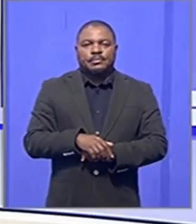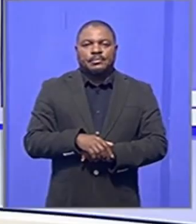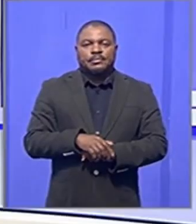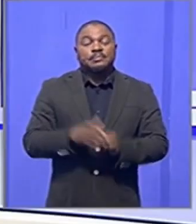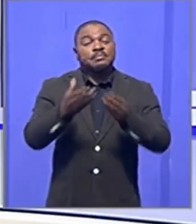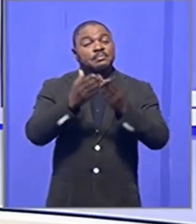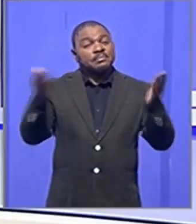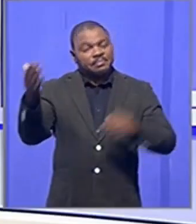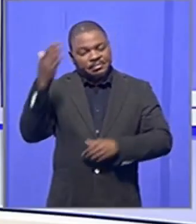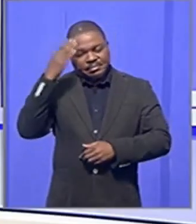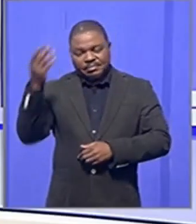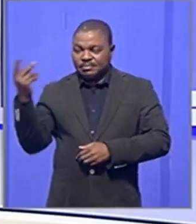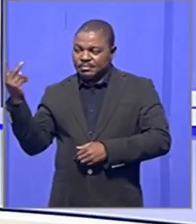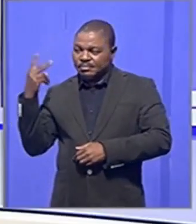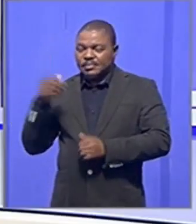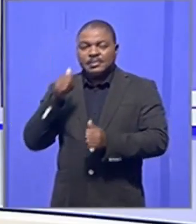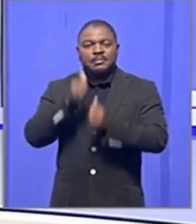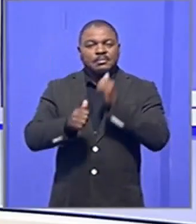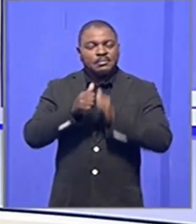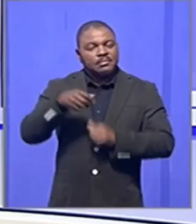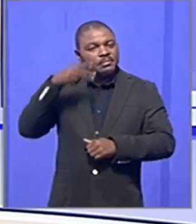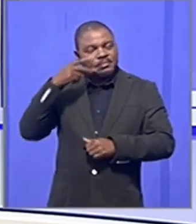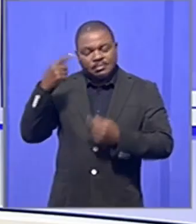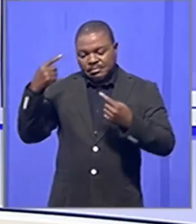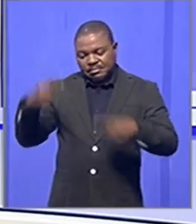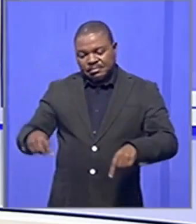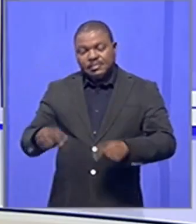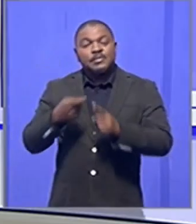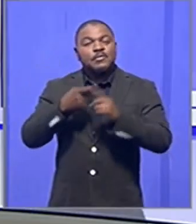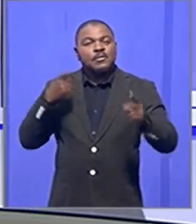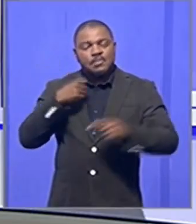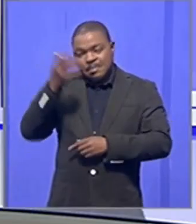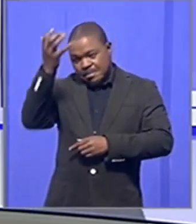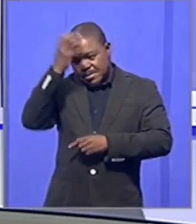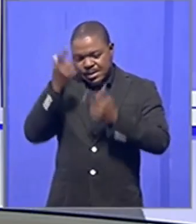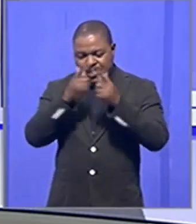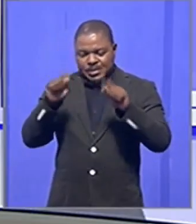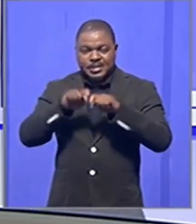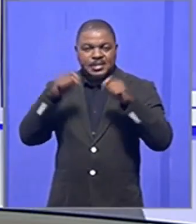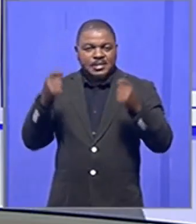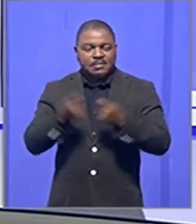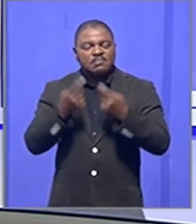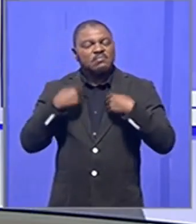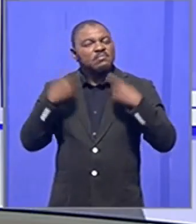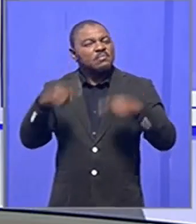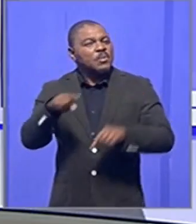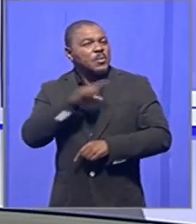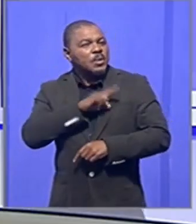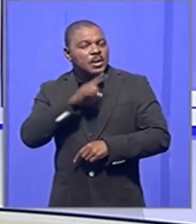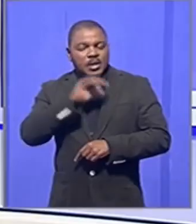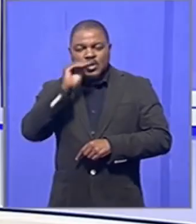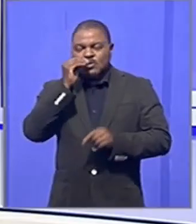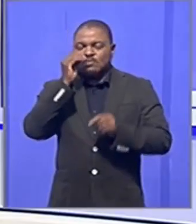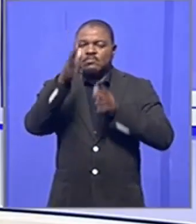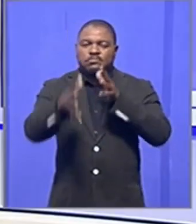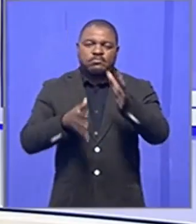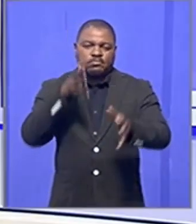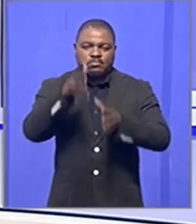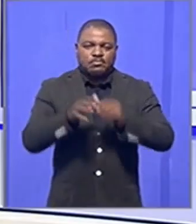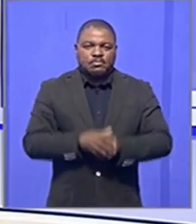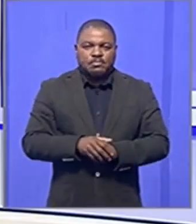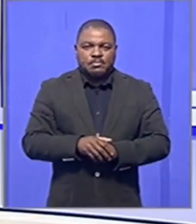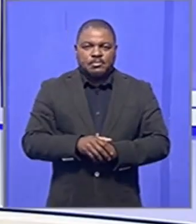Bešeng Thobela nna le wa rrao ka Stanley Tlalo re romilwe ke sehlopha sa ditaba tša Sepedi go tla go lesolola tšeo di hlolego di direga mosegare ka moka. Re thoma